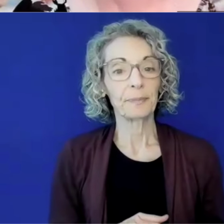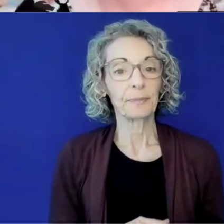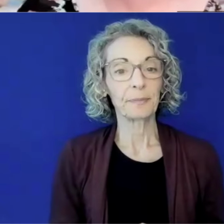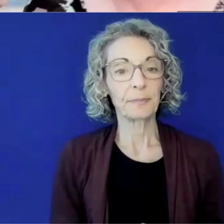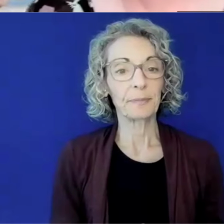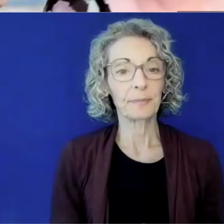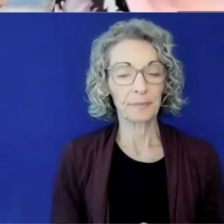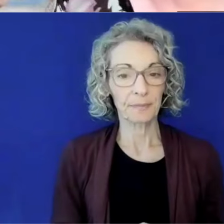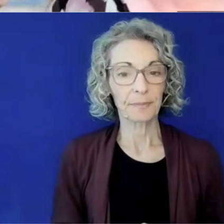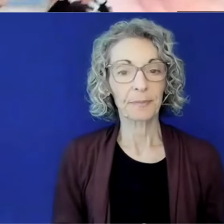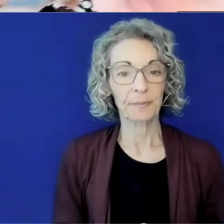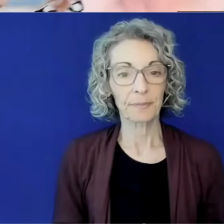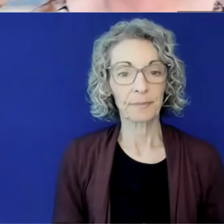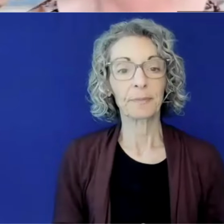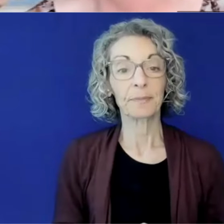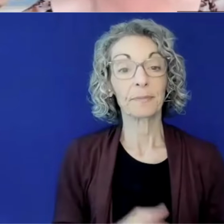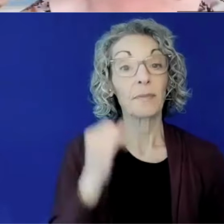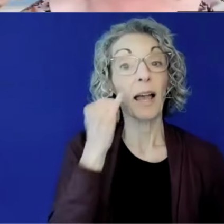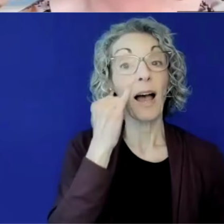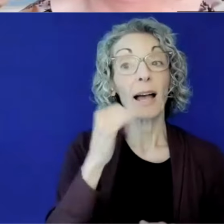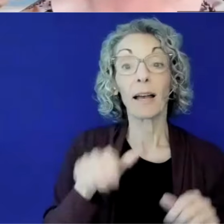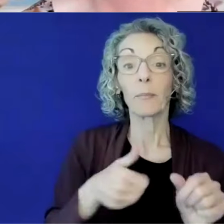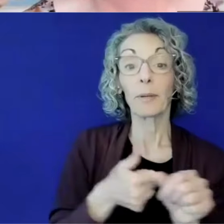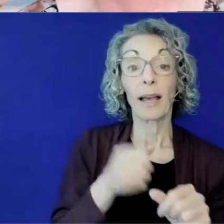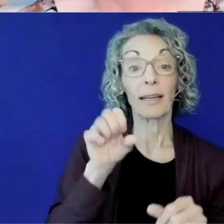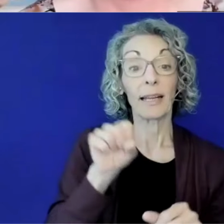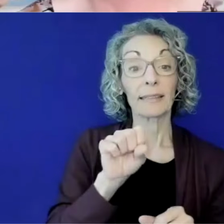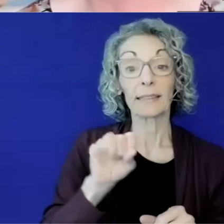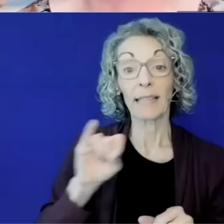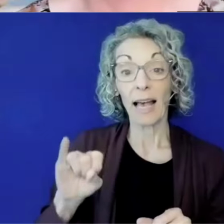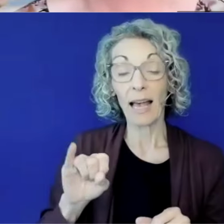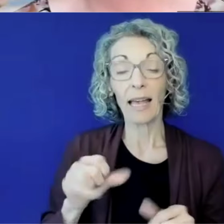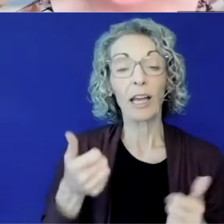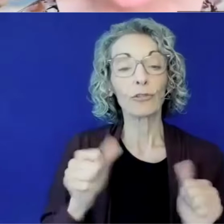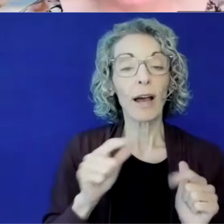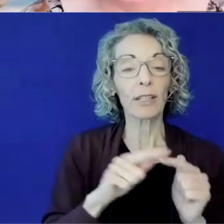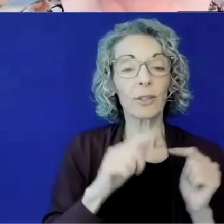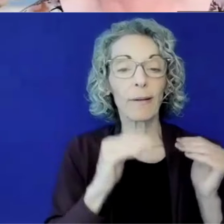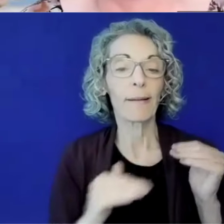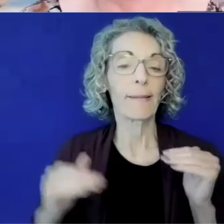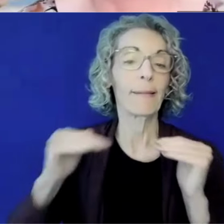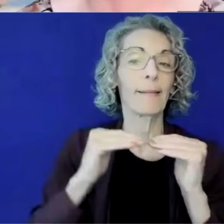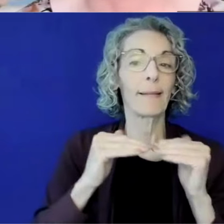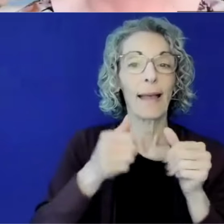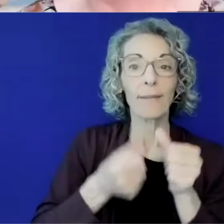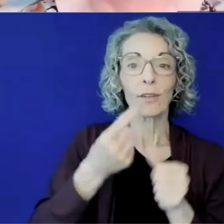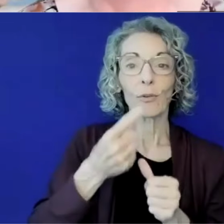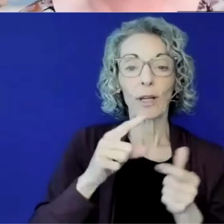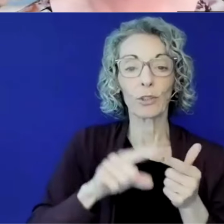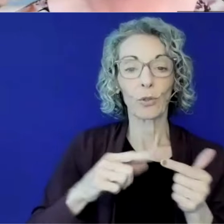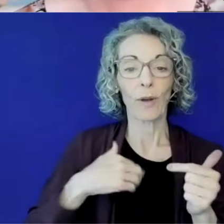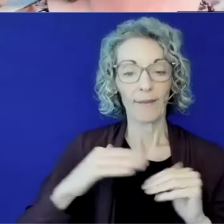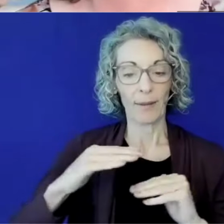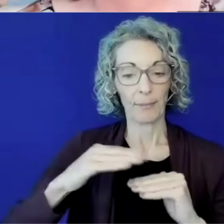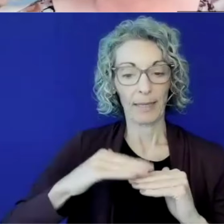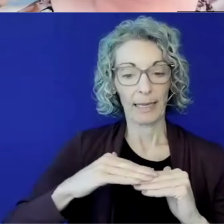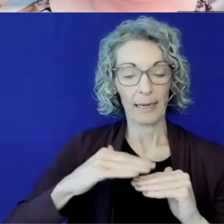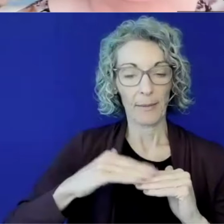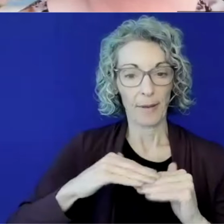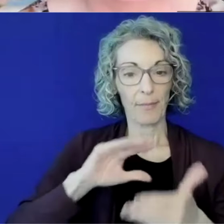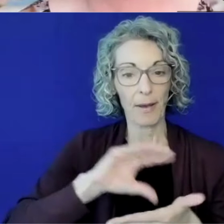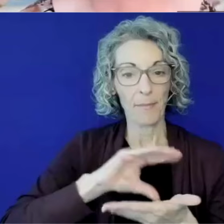So the idea behind SSI is really to bring everybody up to a minimum threshold amount. And